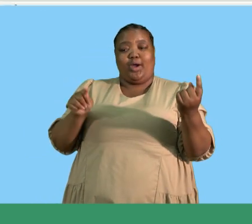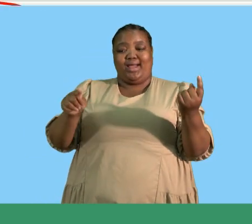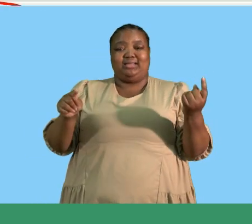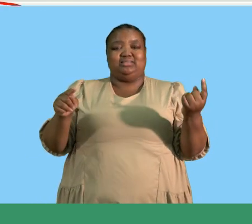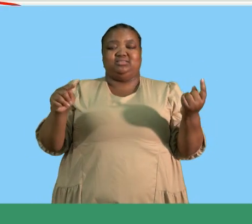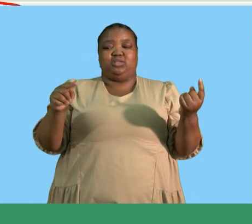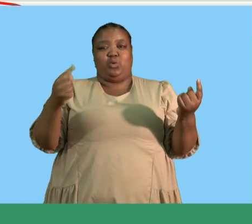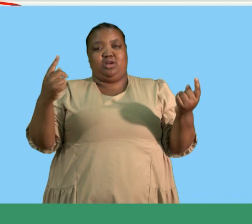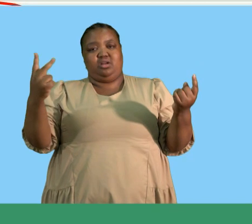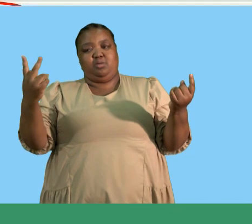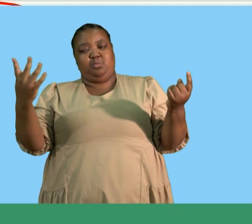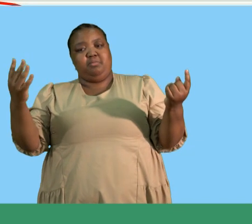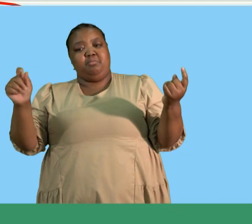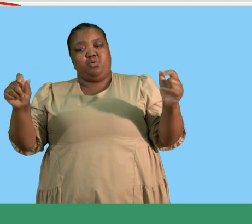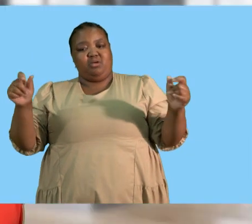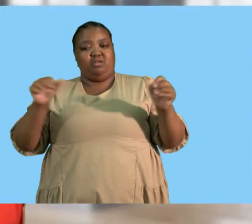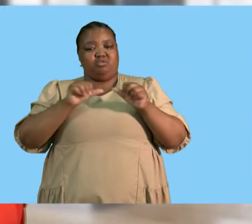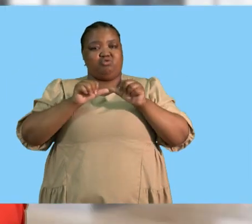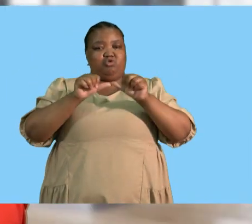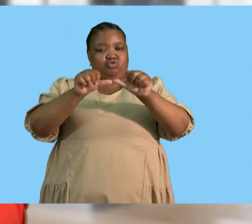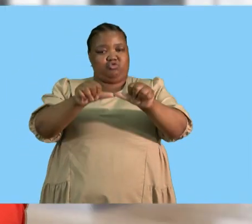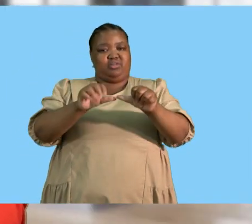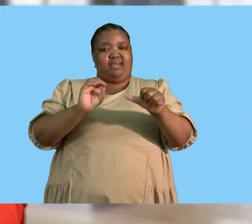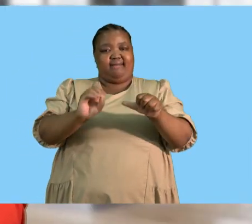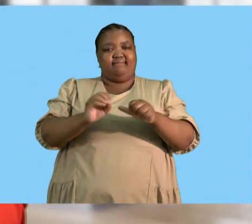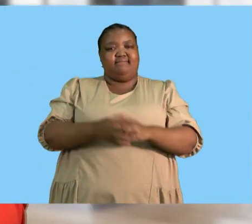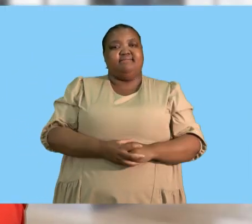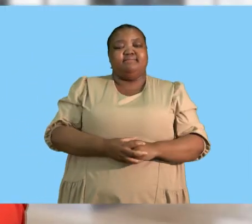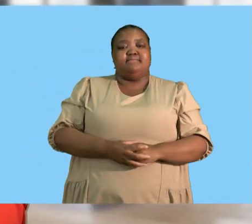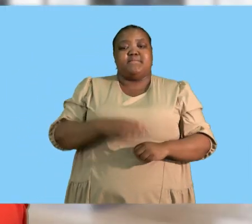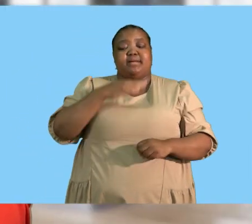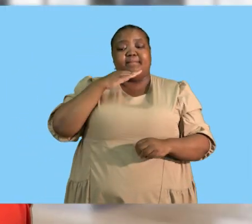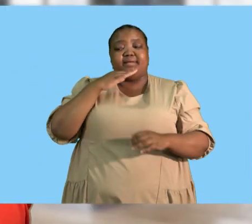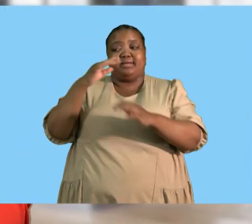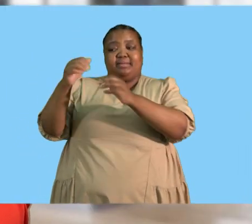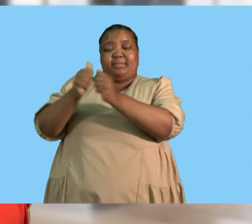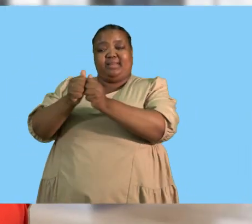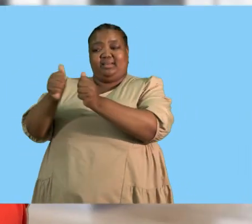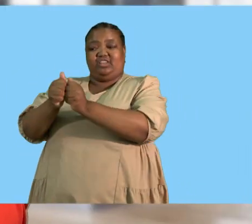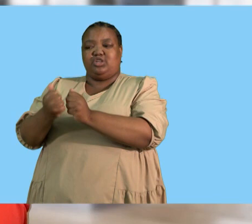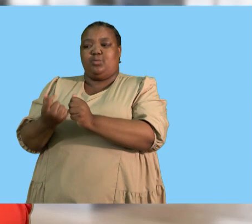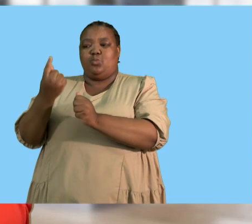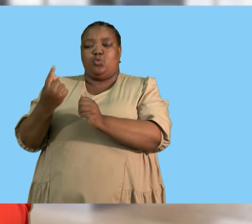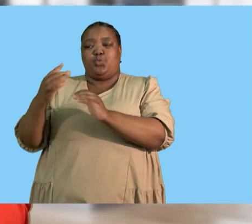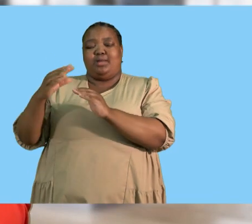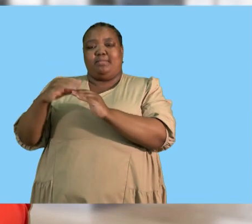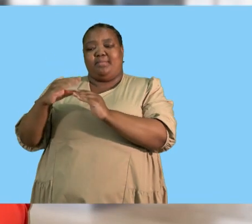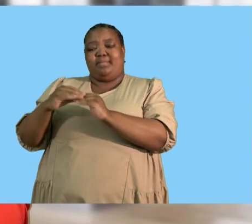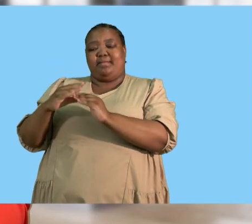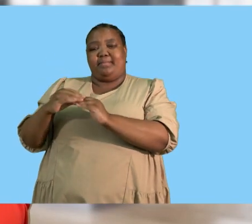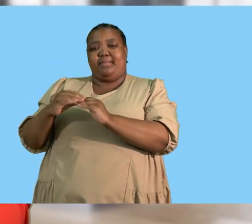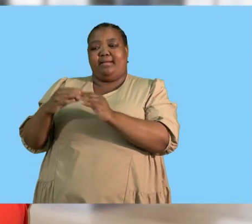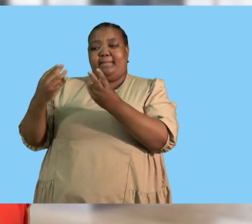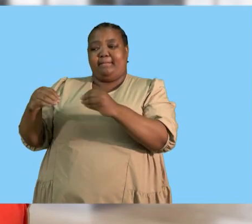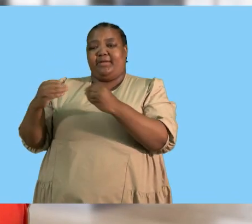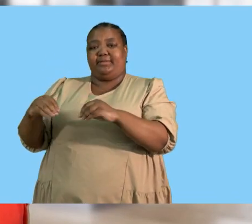them have no continuity, which simply means that if in a partnership, one of the member leaves the